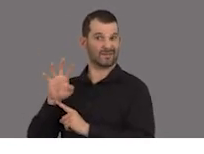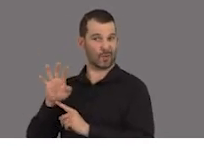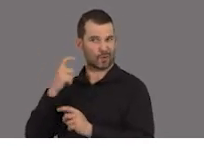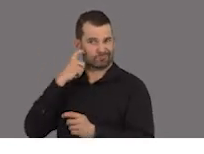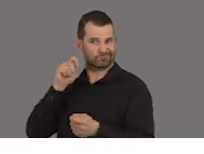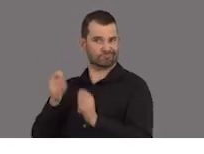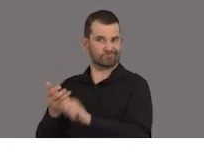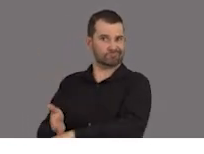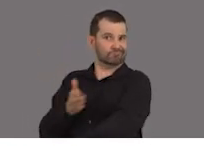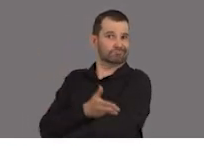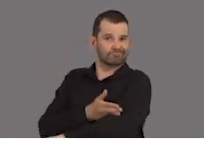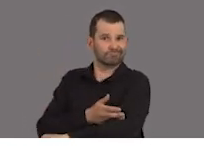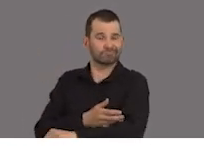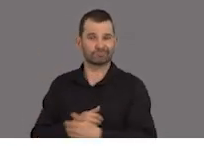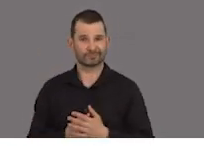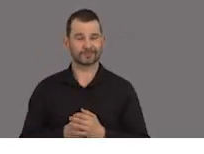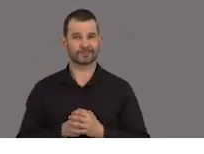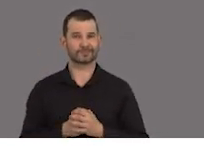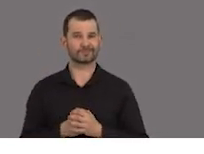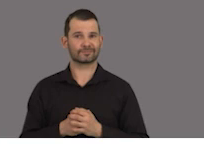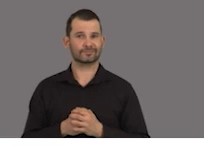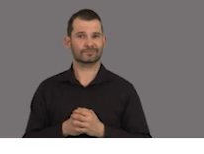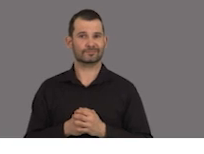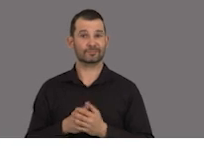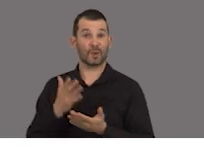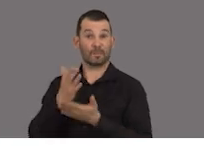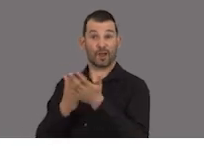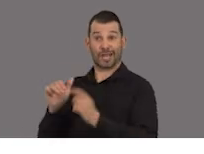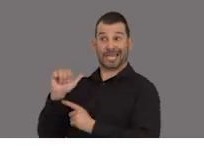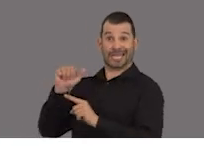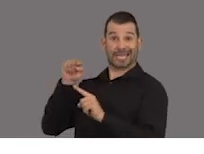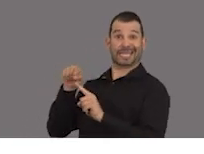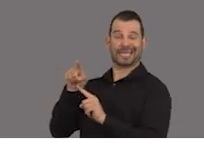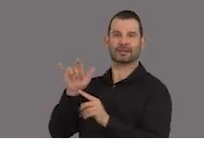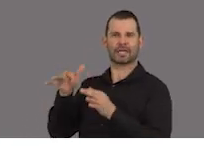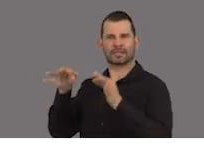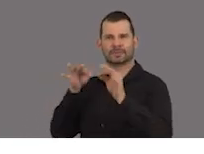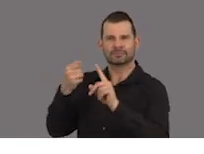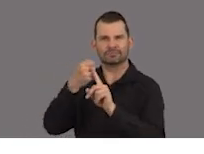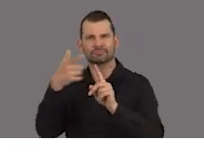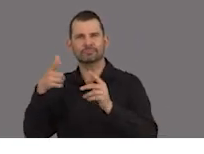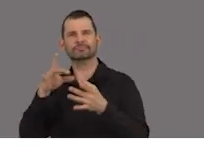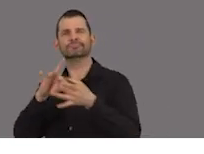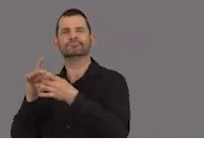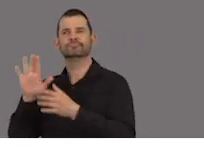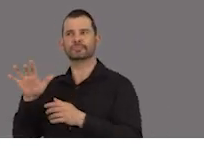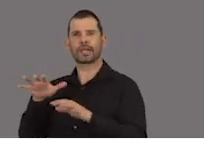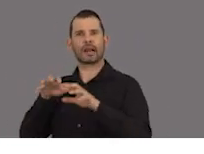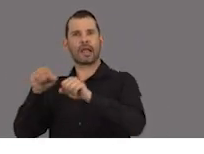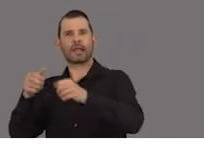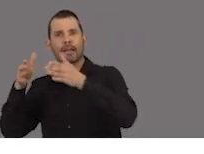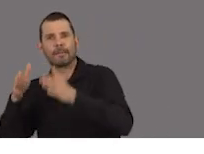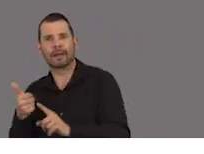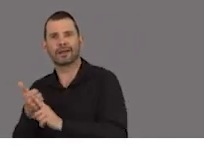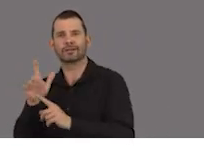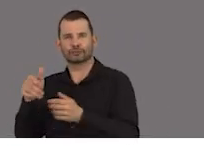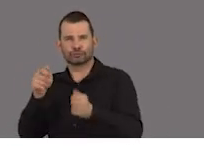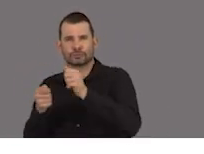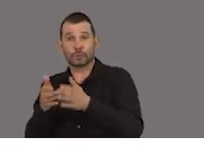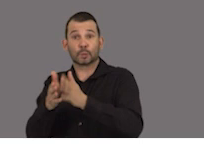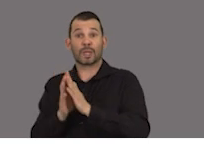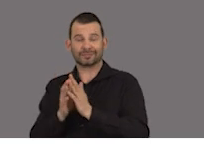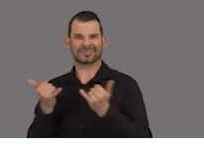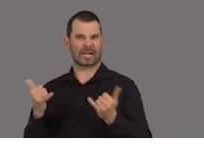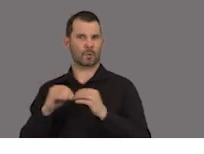form in 2024. In Part A, the explanations regarding claimants and